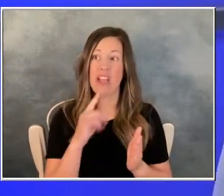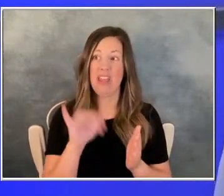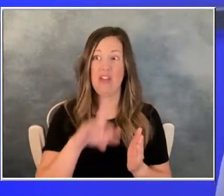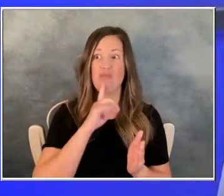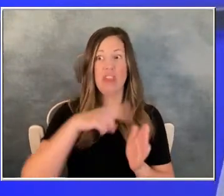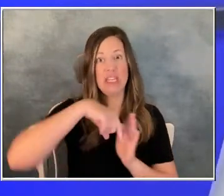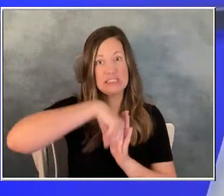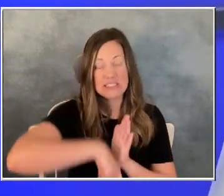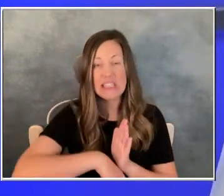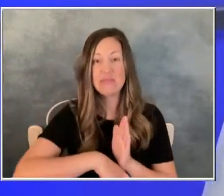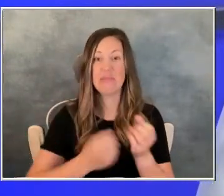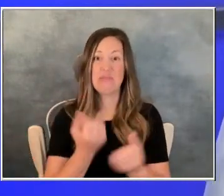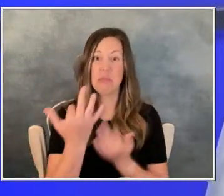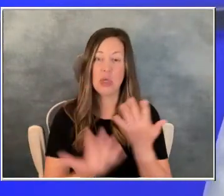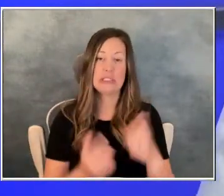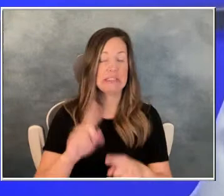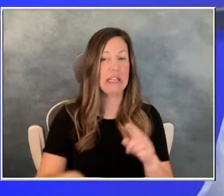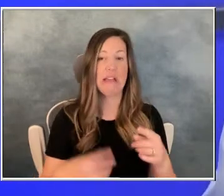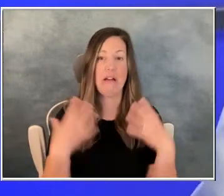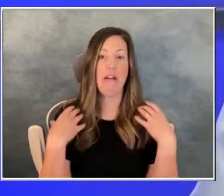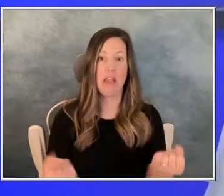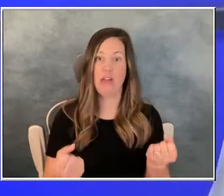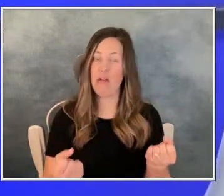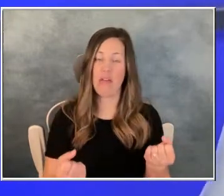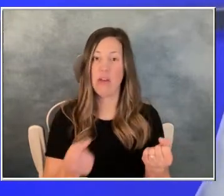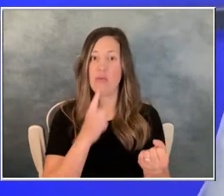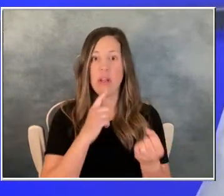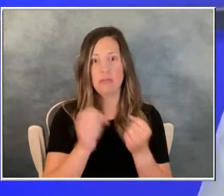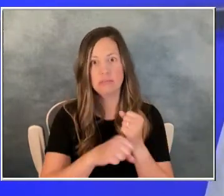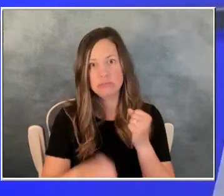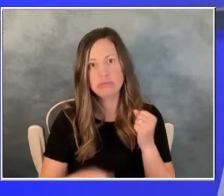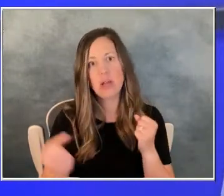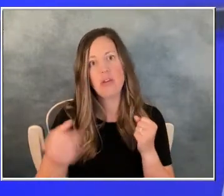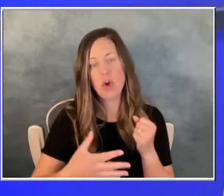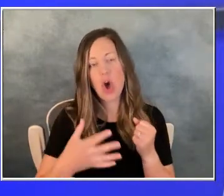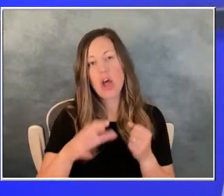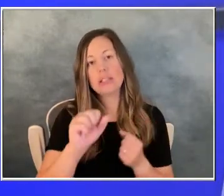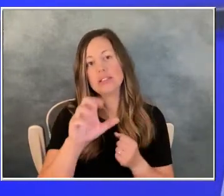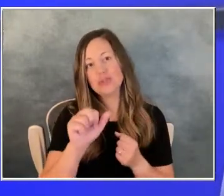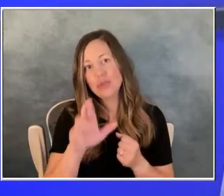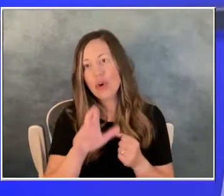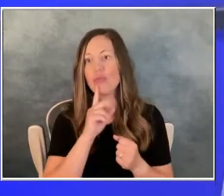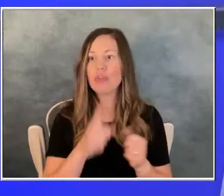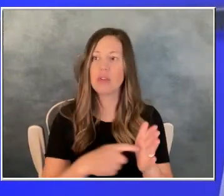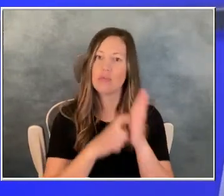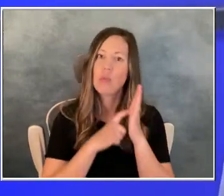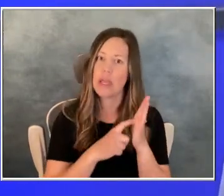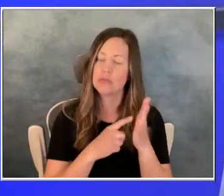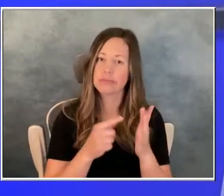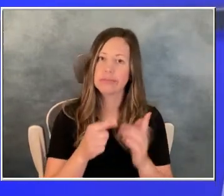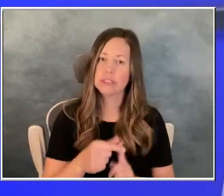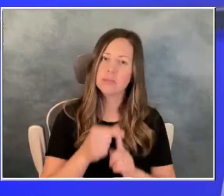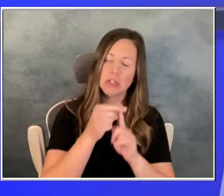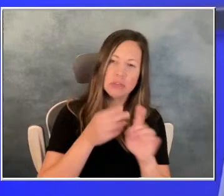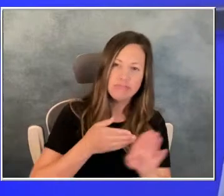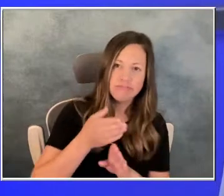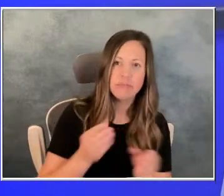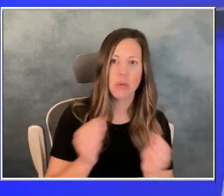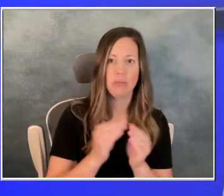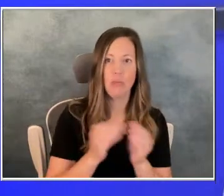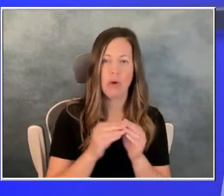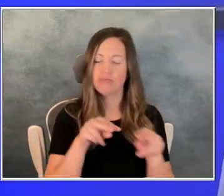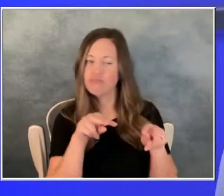burns cannot heal in timely fashion. It can cause scarring. It requires definitely a very specialized and more close care kind of on